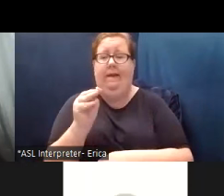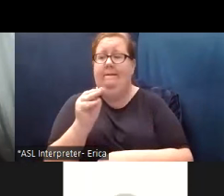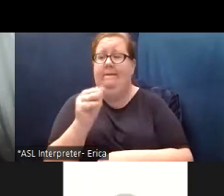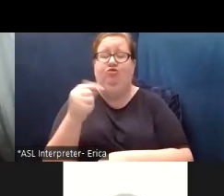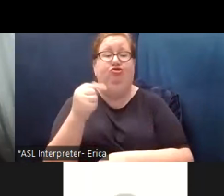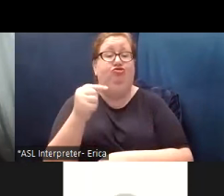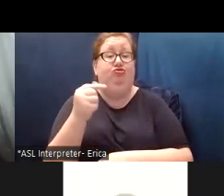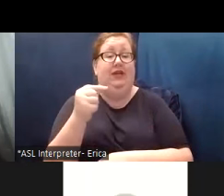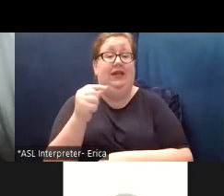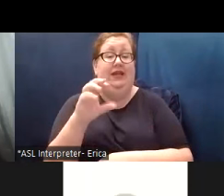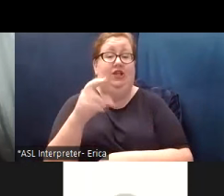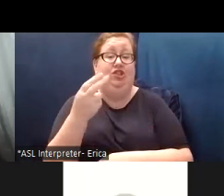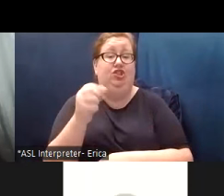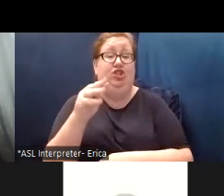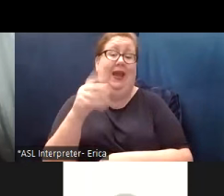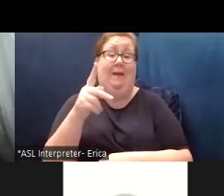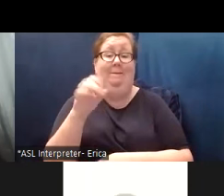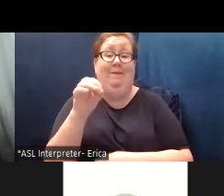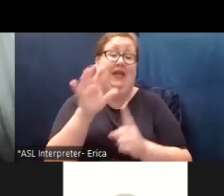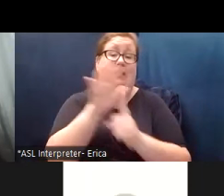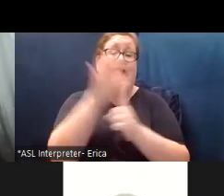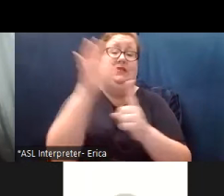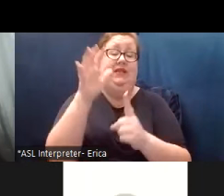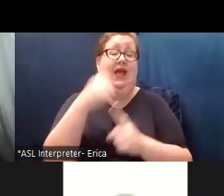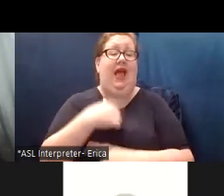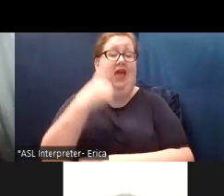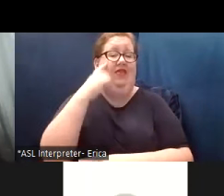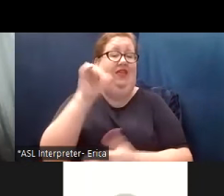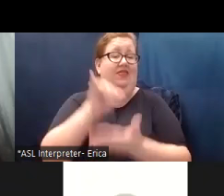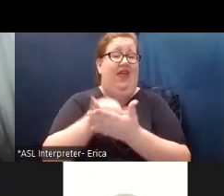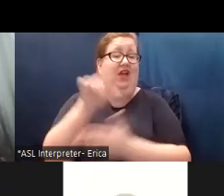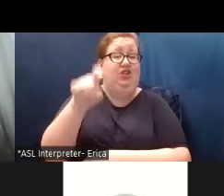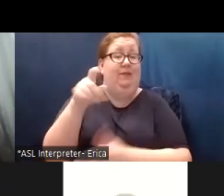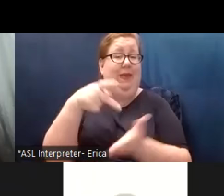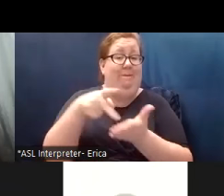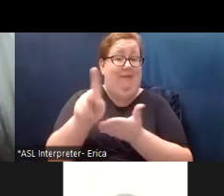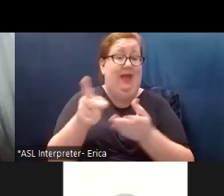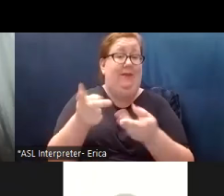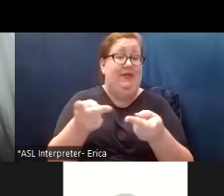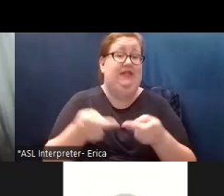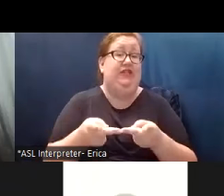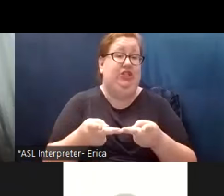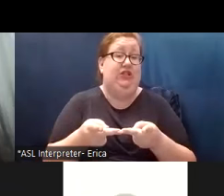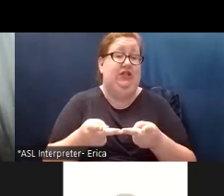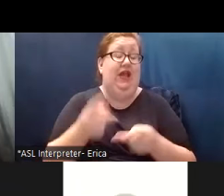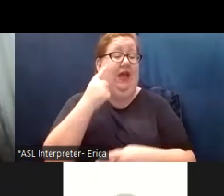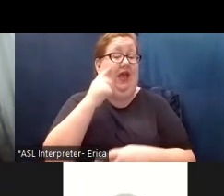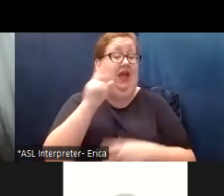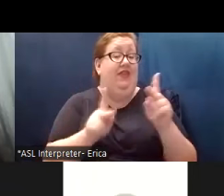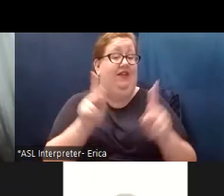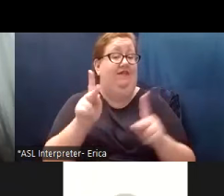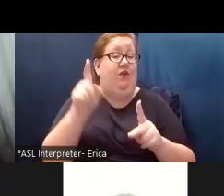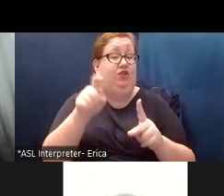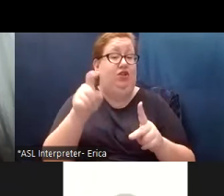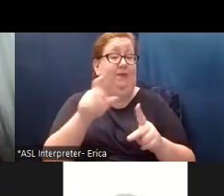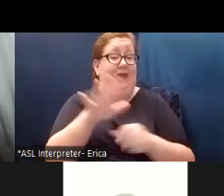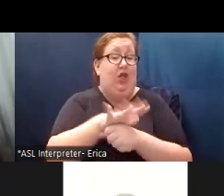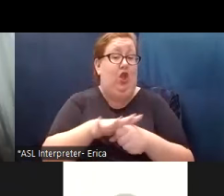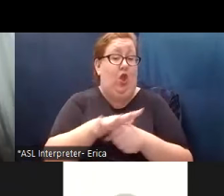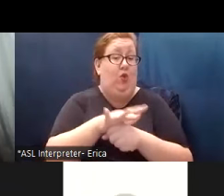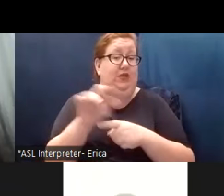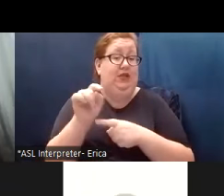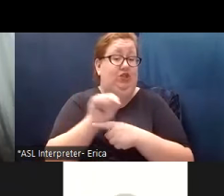green champions. I think that should be a paid position. I think that folks should be locally trained